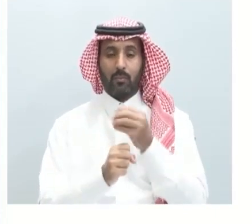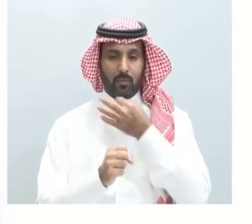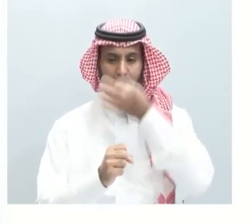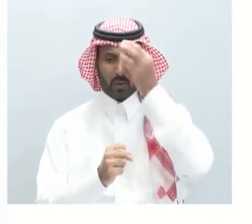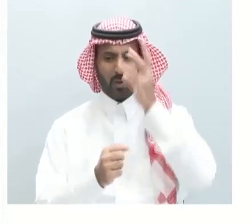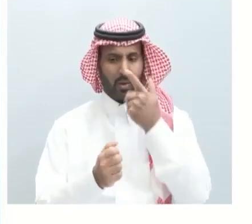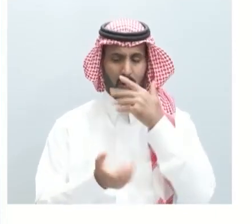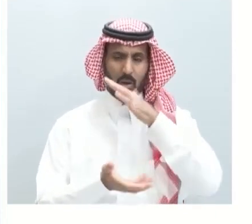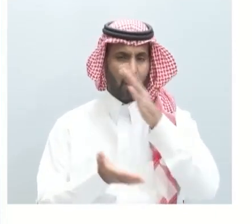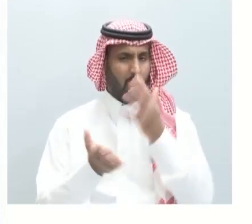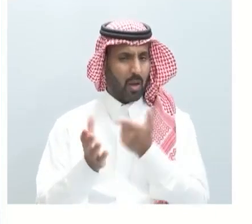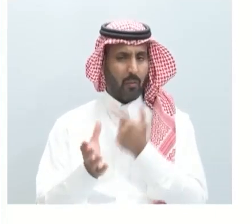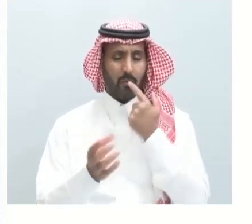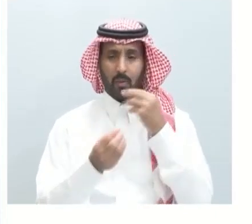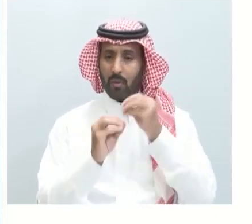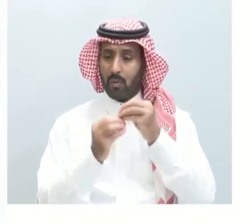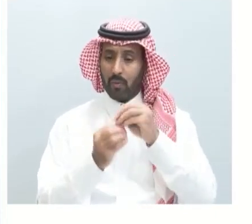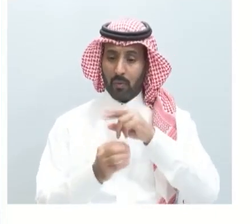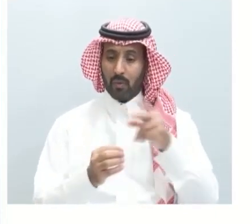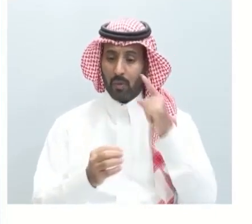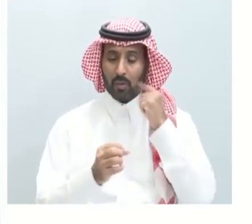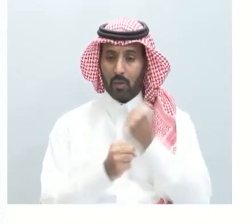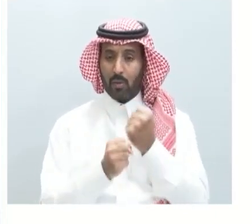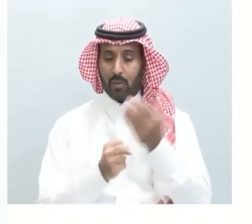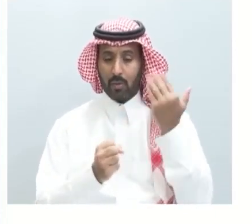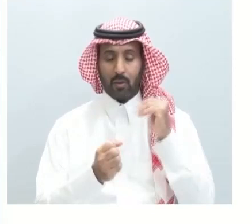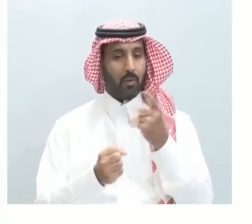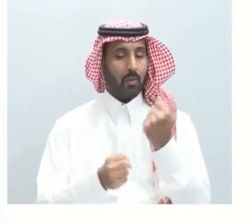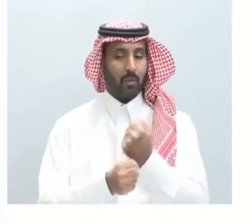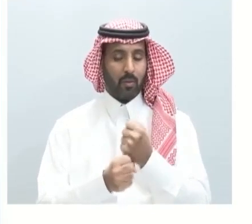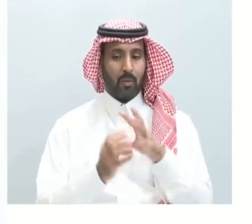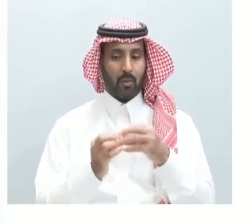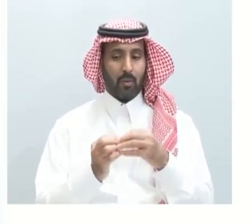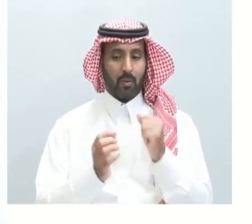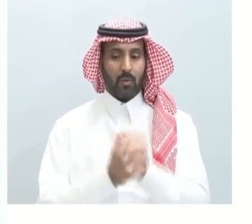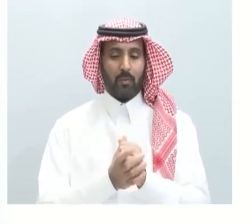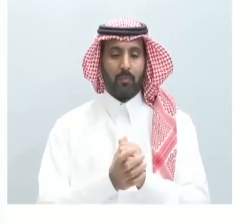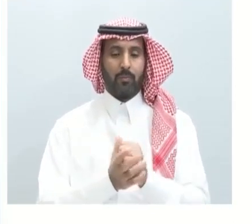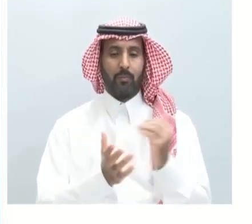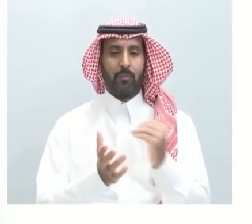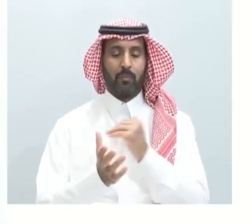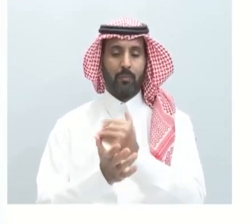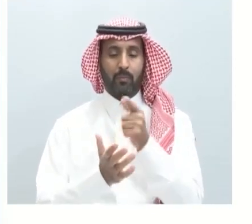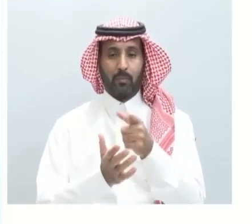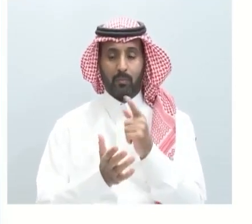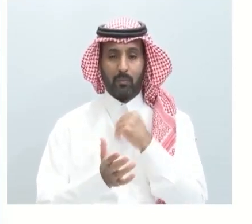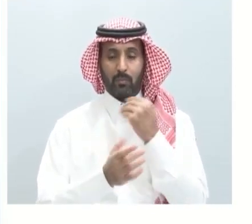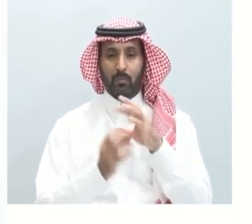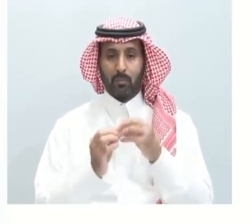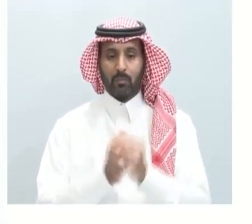different colors symbols Customs gestures and what do they mean in our culture or in your